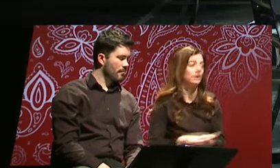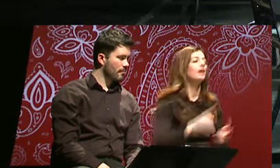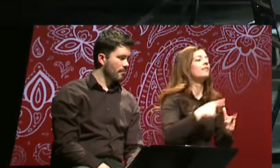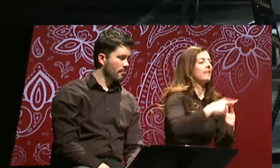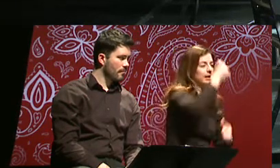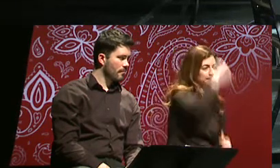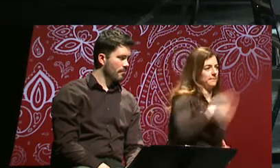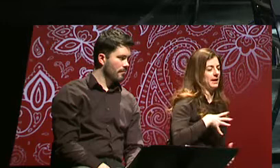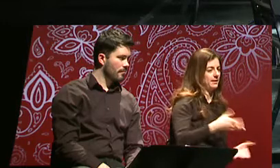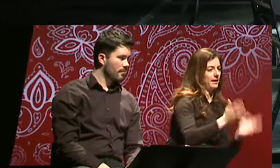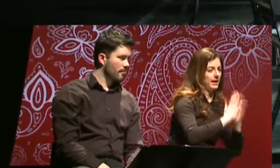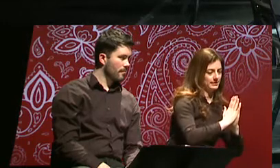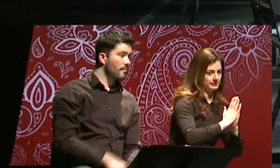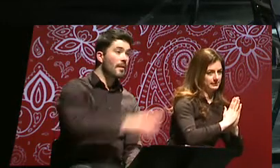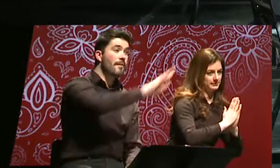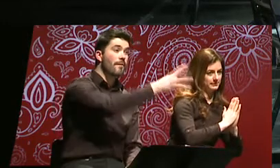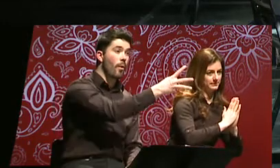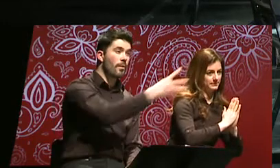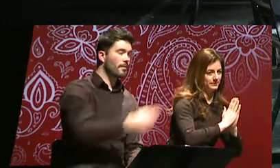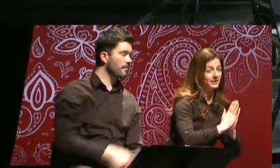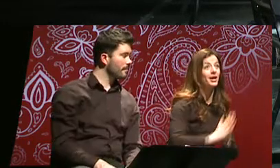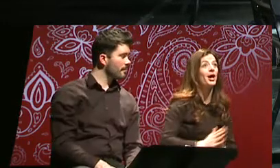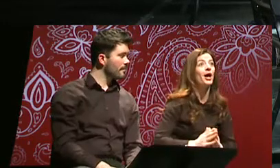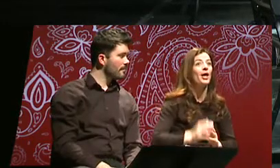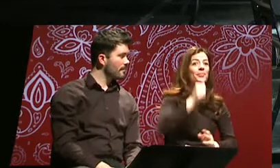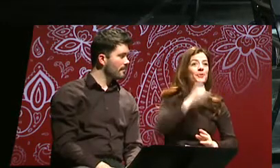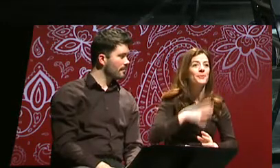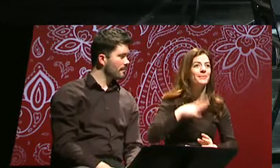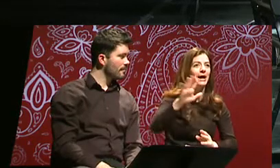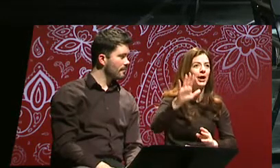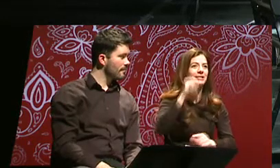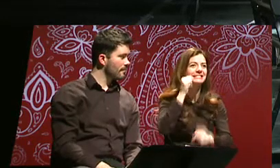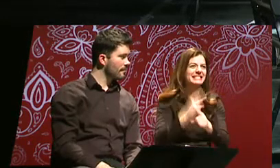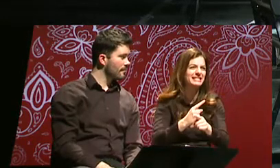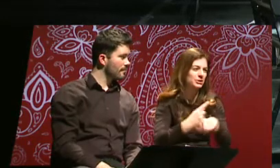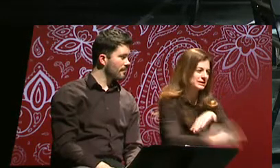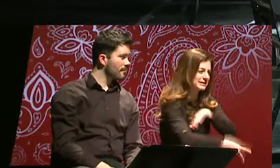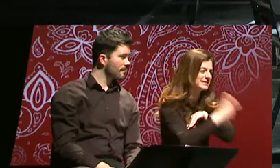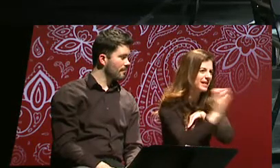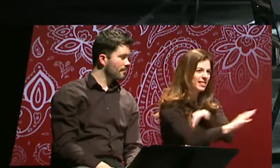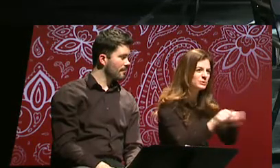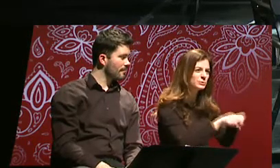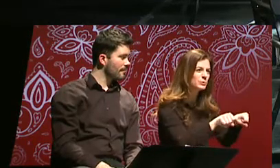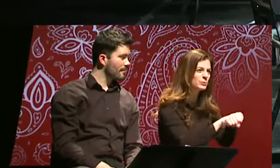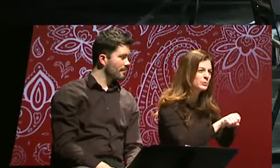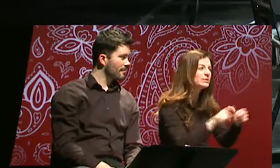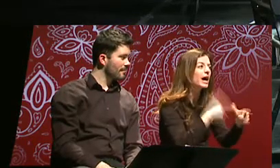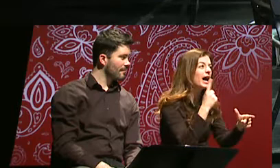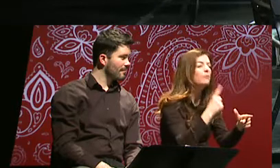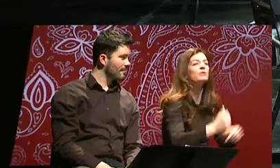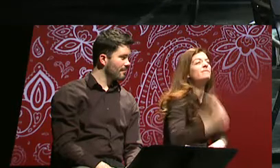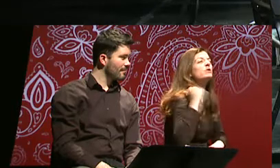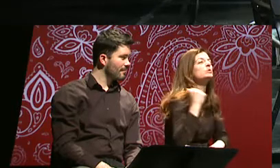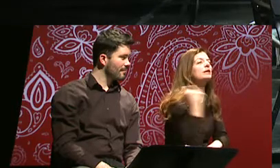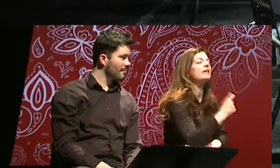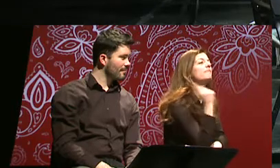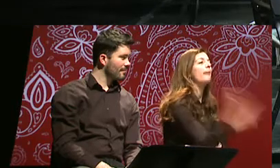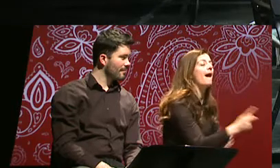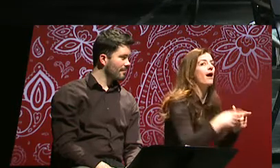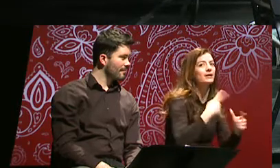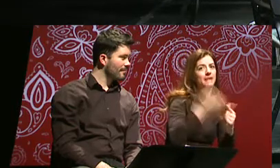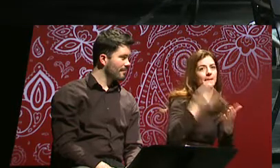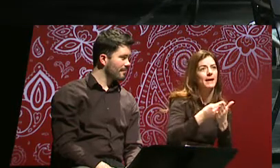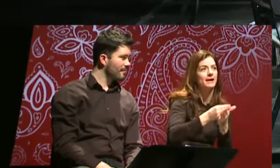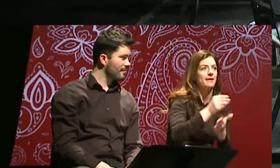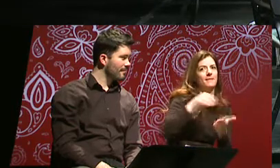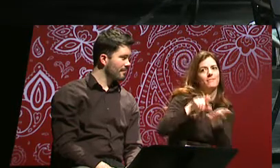barat. The bride's sister steals one of the groom's shoes and refuses to return it until a price is agreed upon. I am the